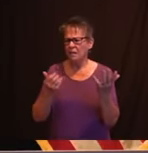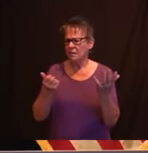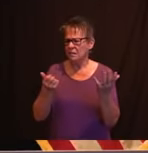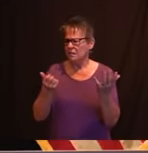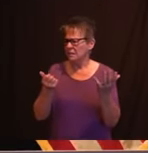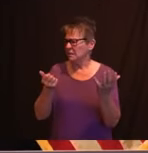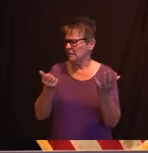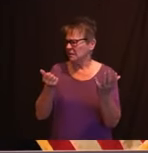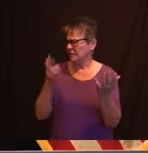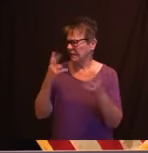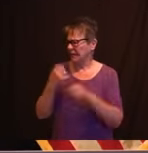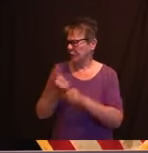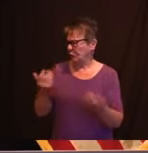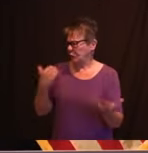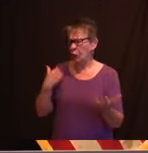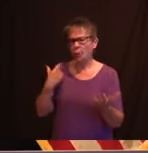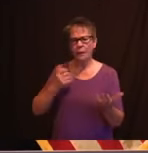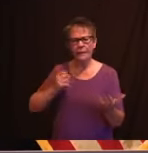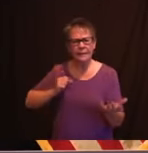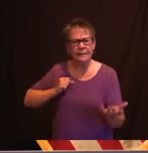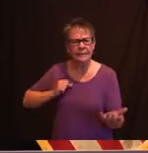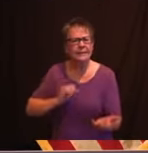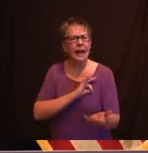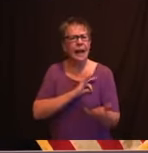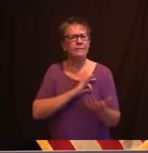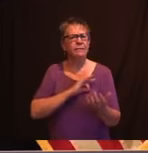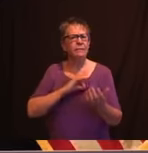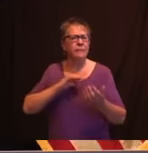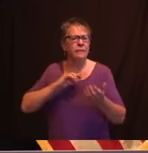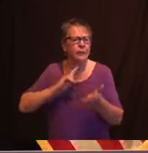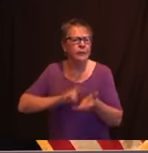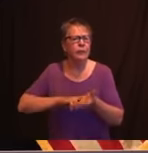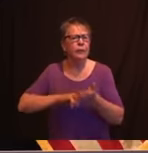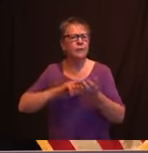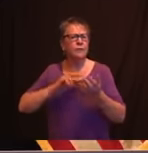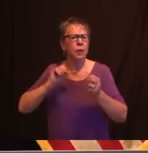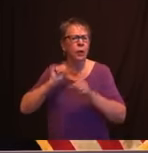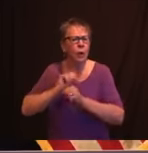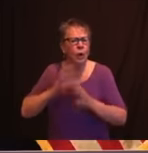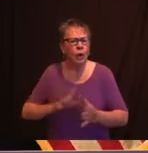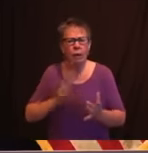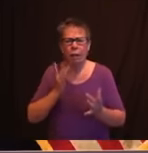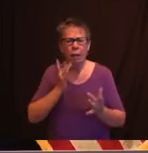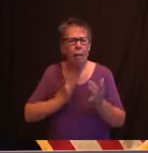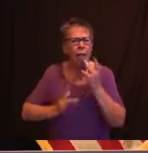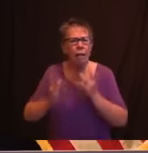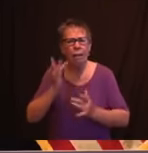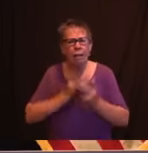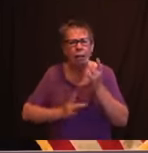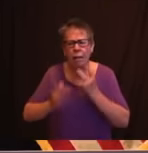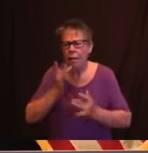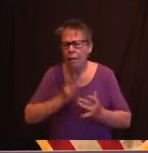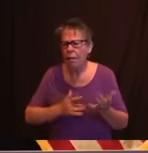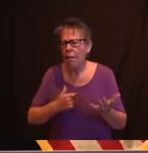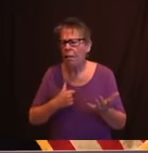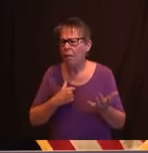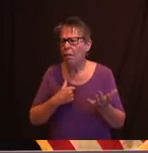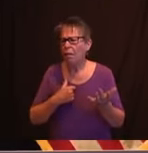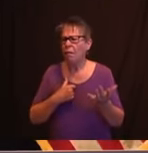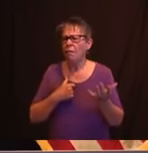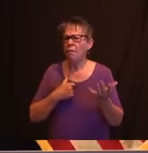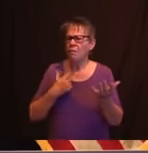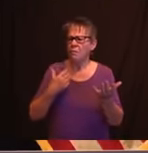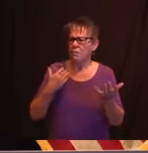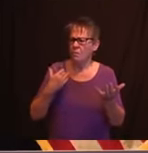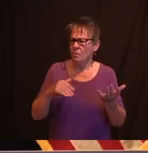the notion of the single point of contact in the same model as the Office of Emergency Management that